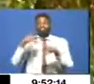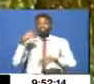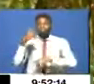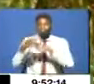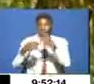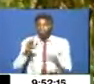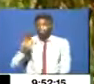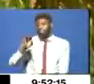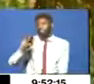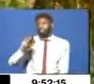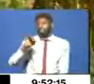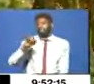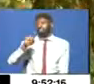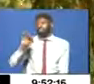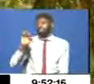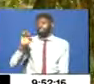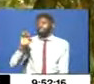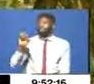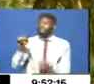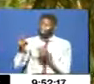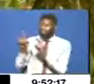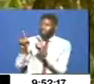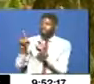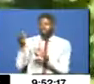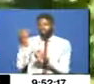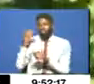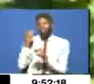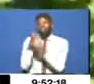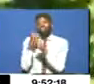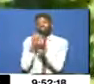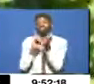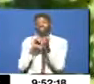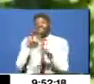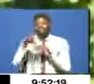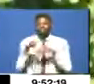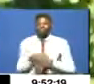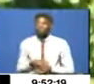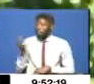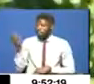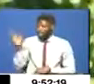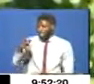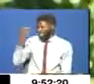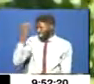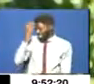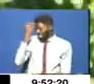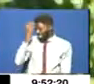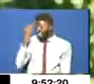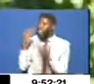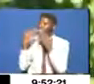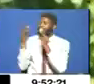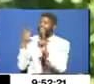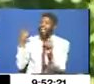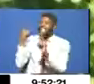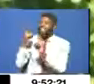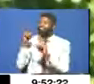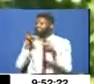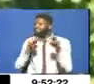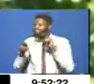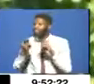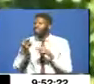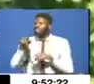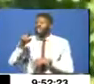Mick Jacob, who was the veterinarian for this area. So you came back to Kitale to explore what was your passion. You